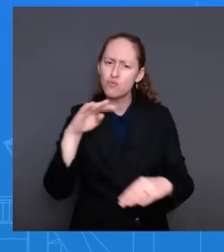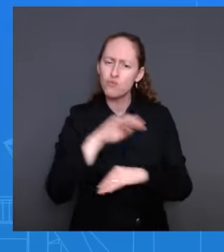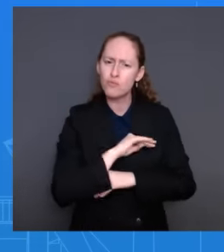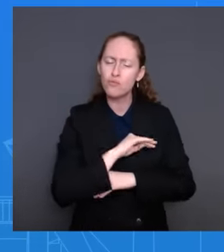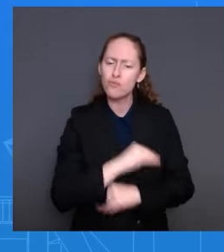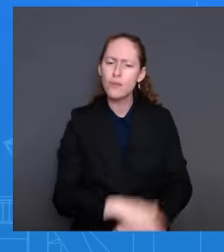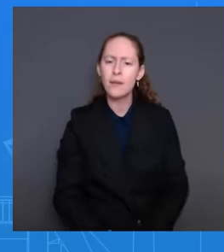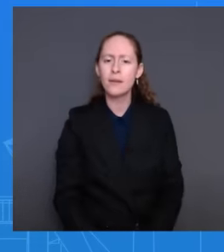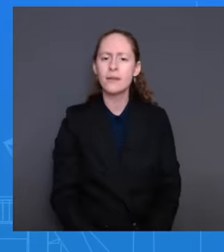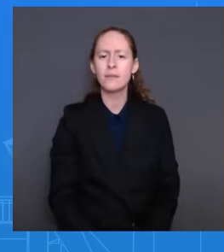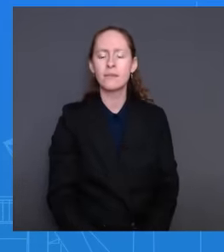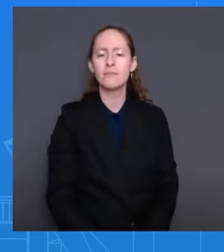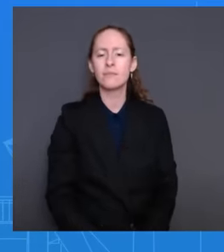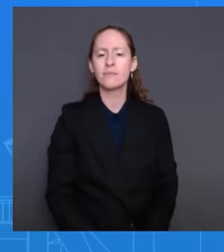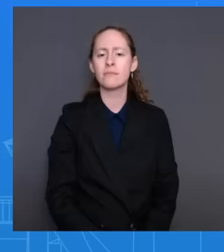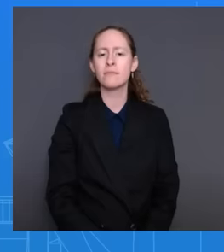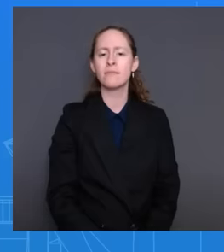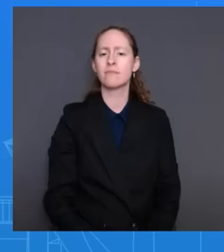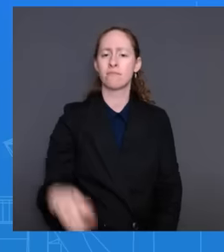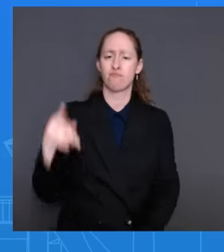5 nominees. And